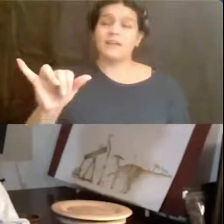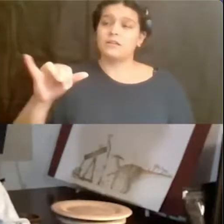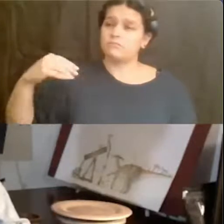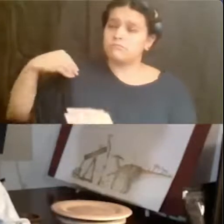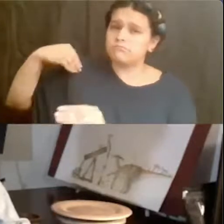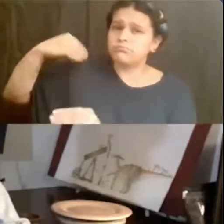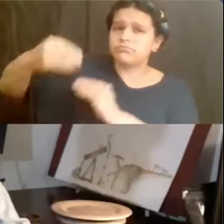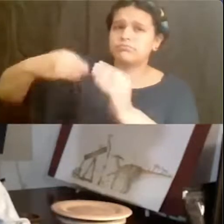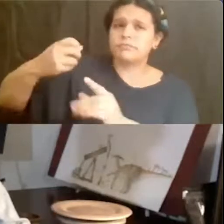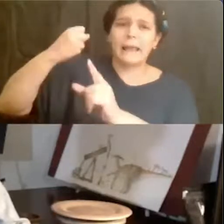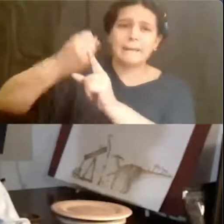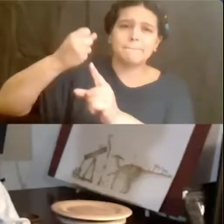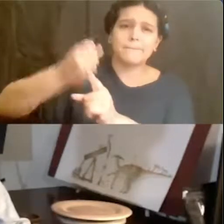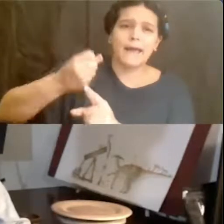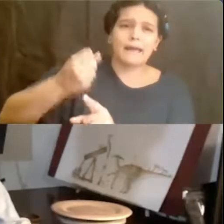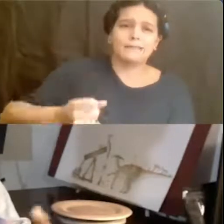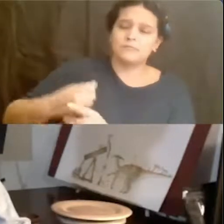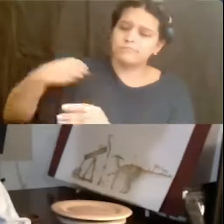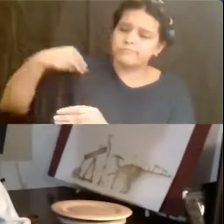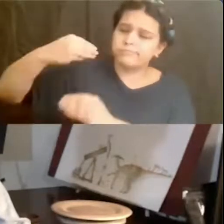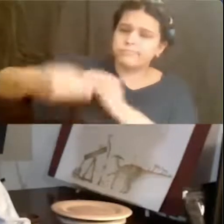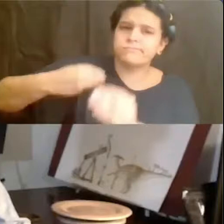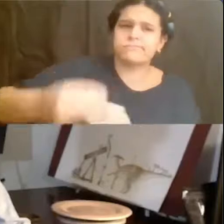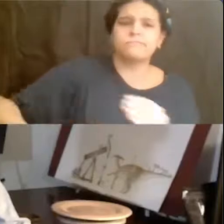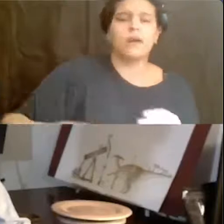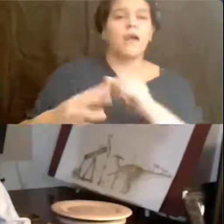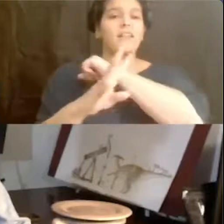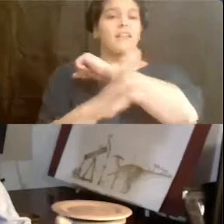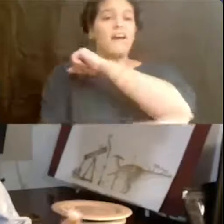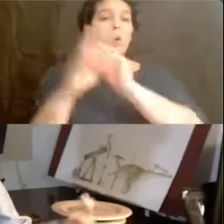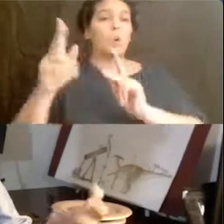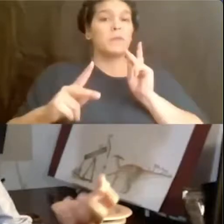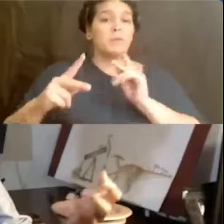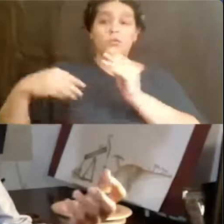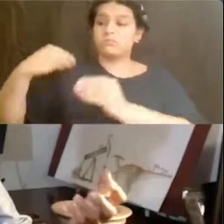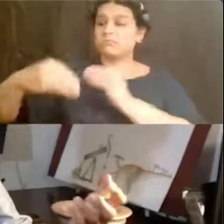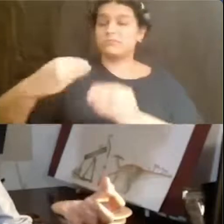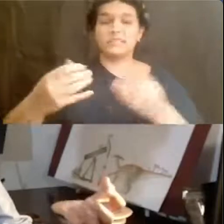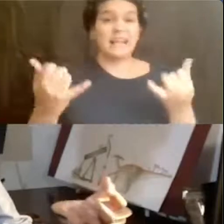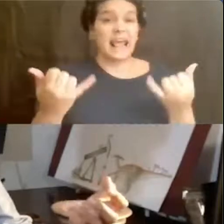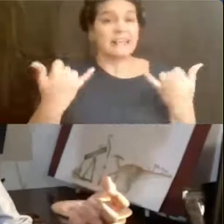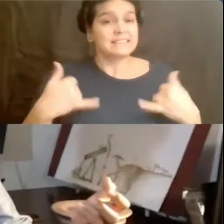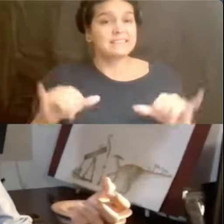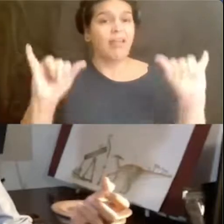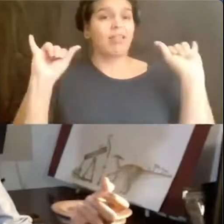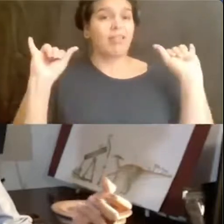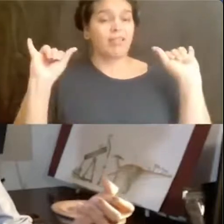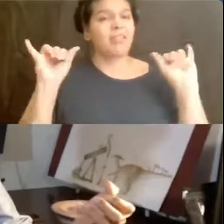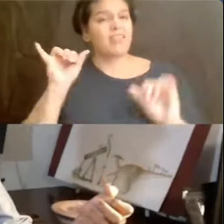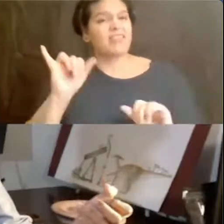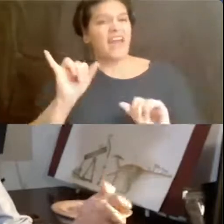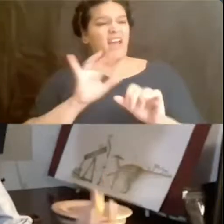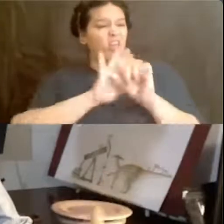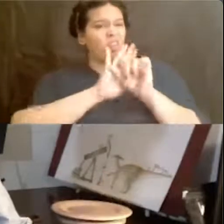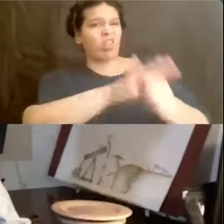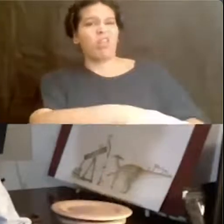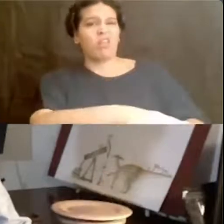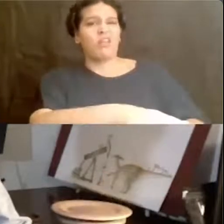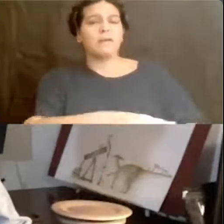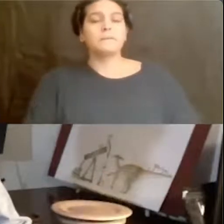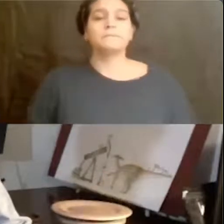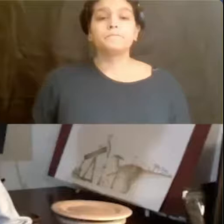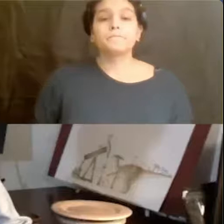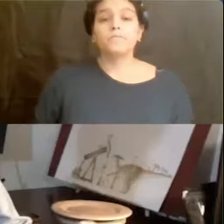affected, the Navajo people today. And so, as far as